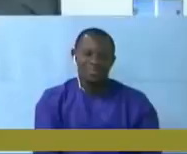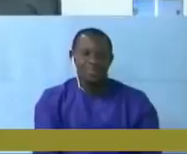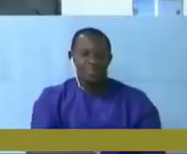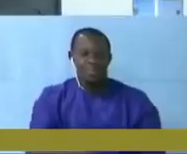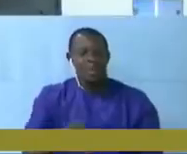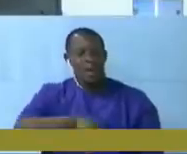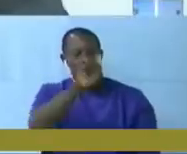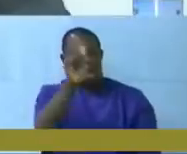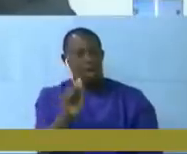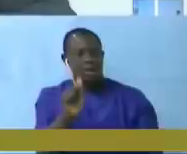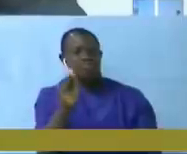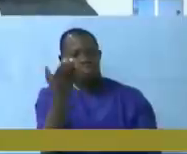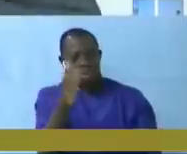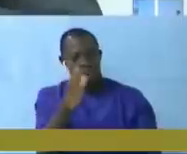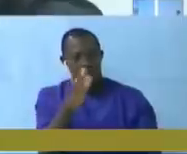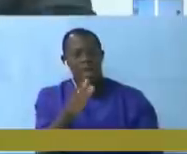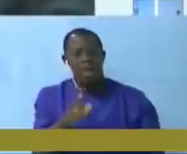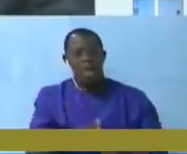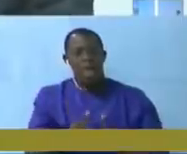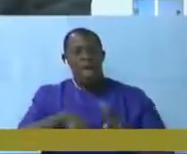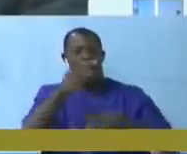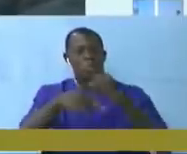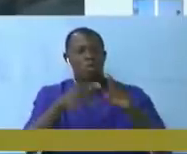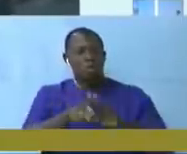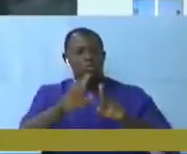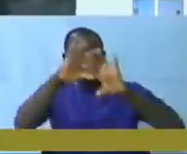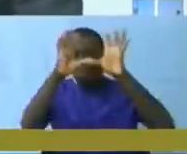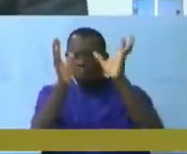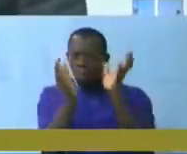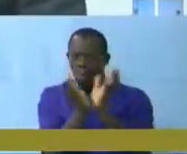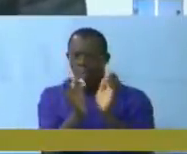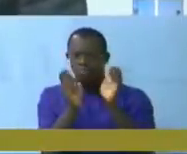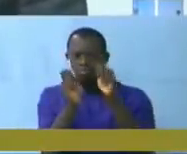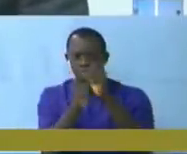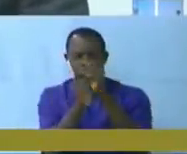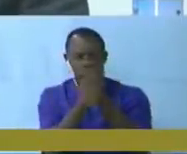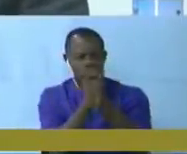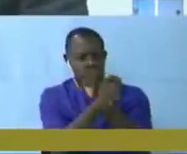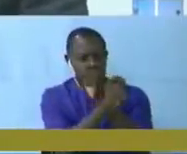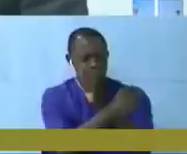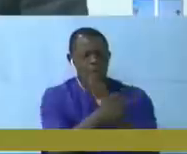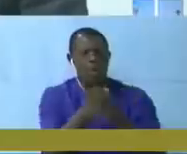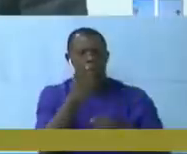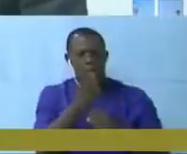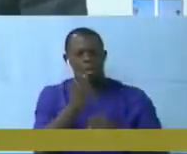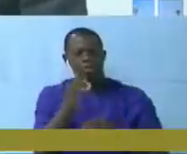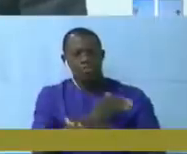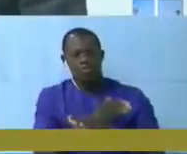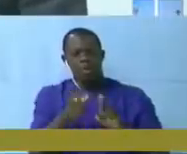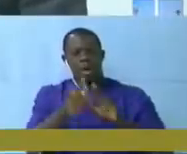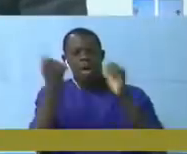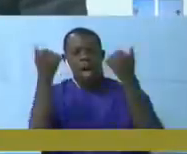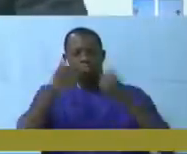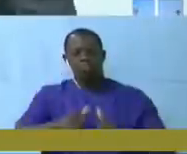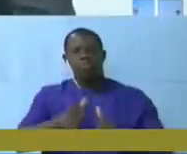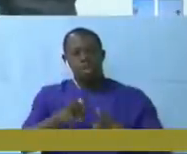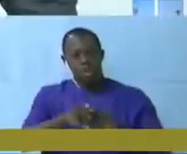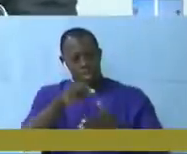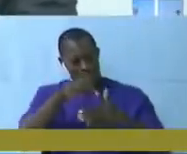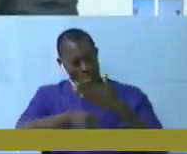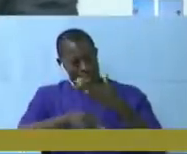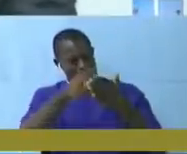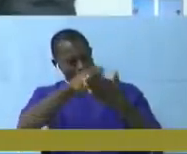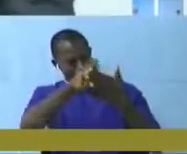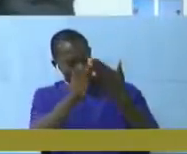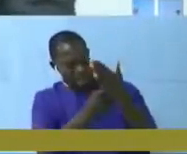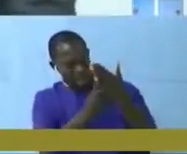And perhaps of all the changes that happened in the